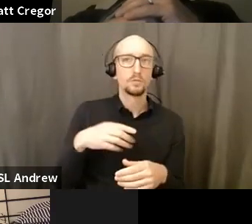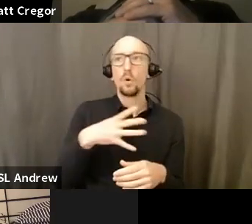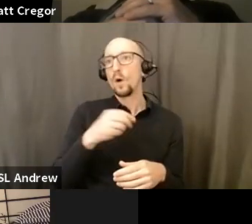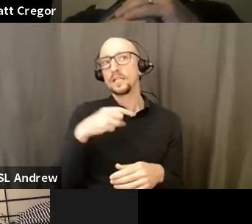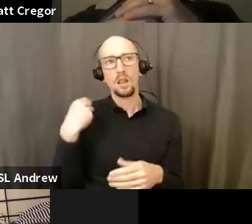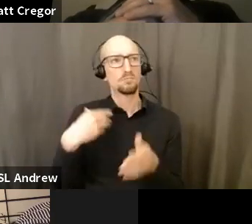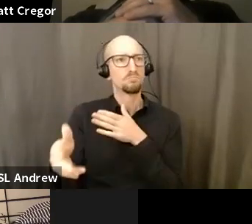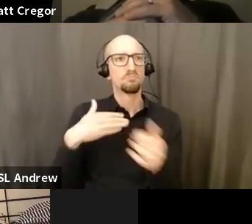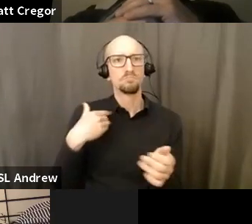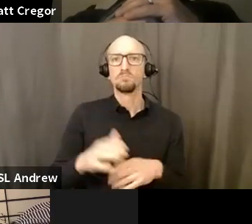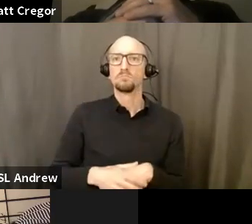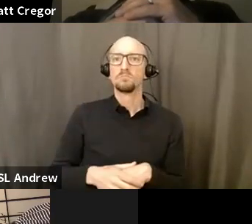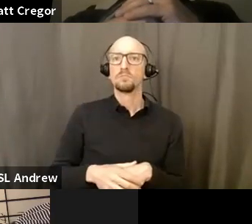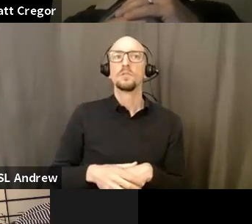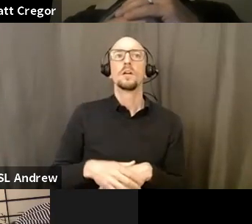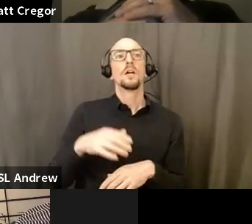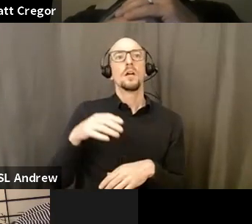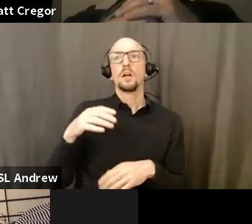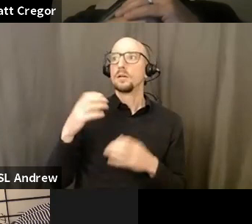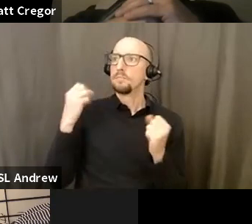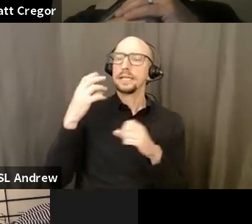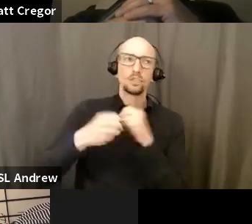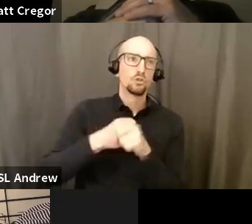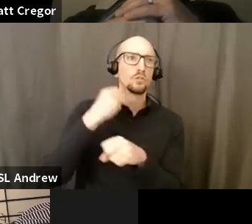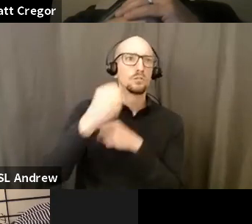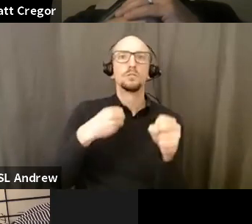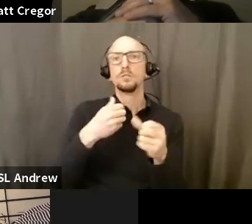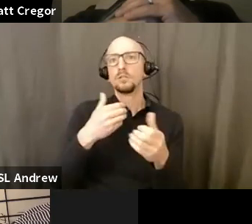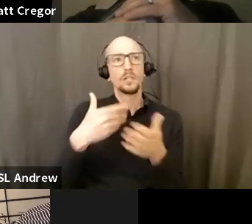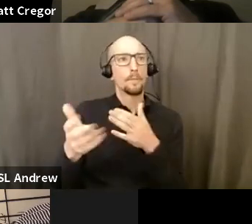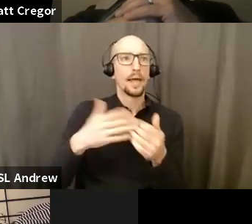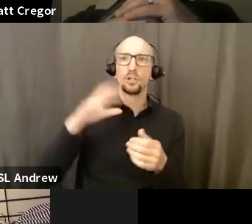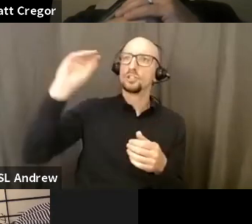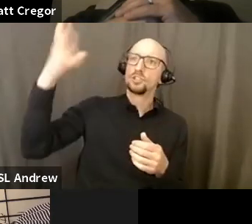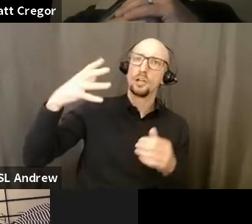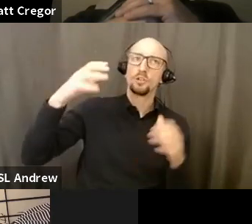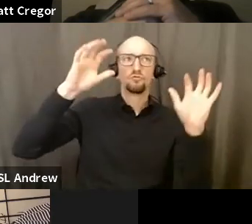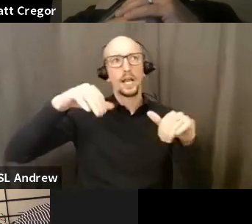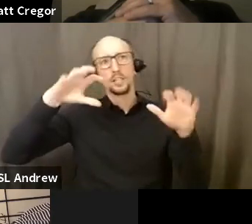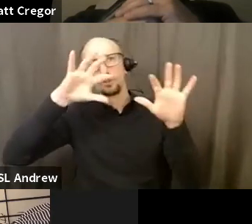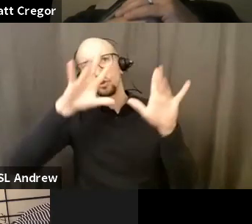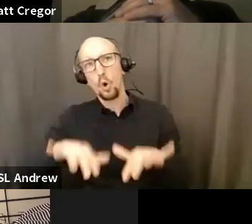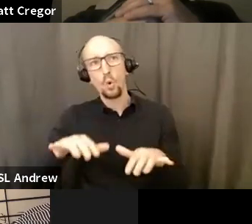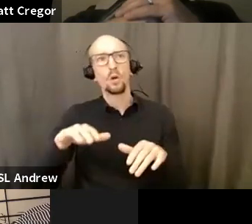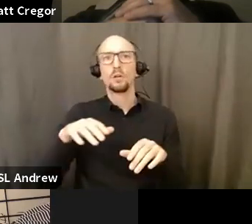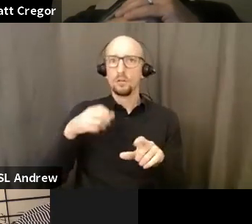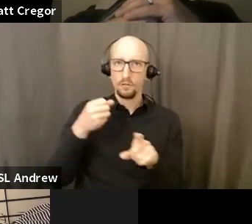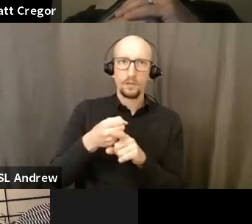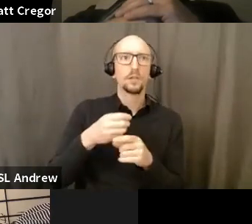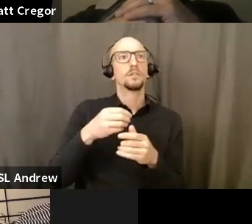collars? That's numerous years, no matter sun, rain, or snow, of fetching kids to Chinese